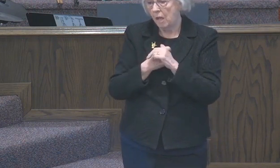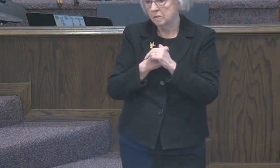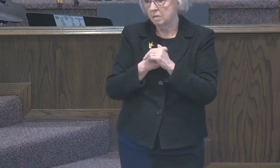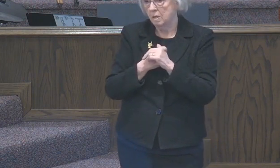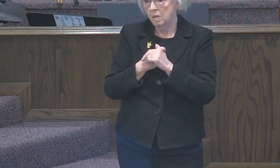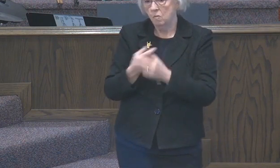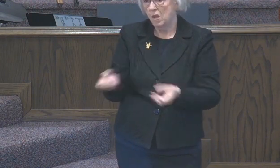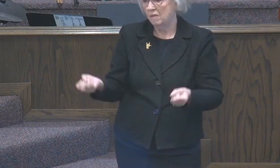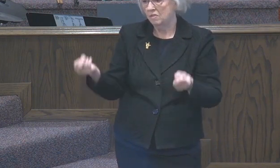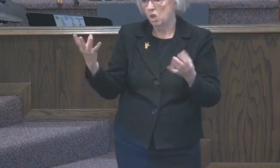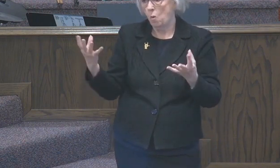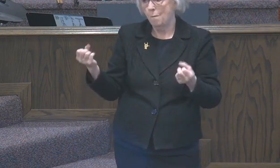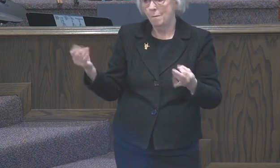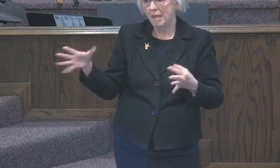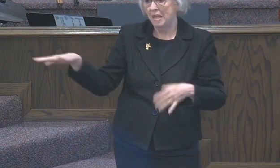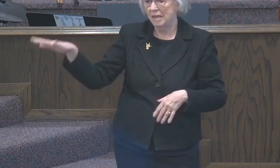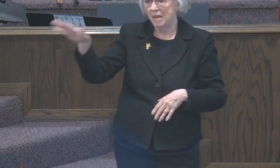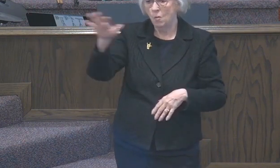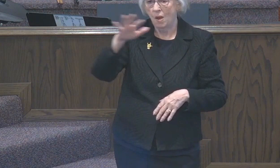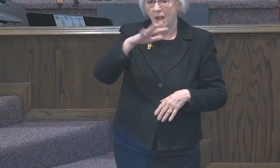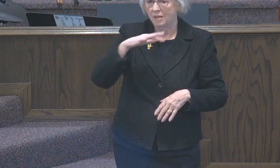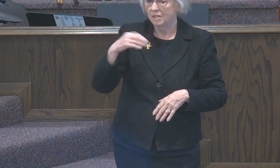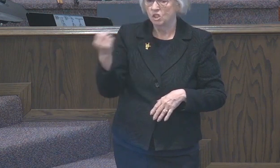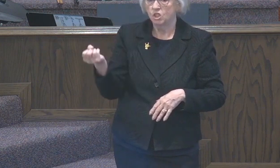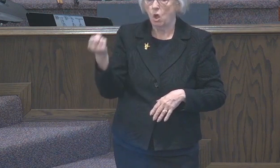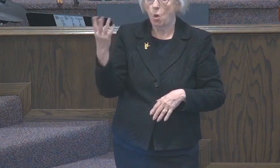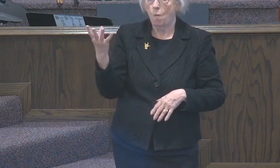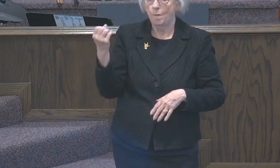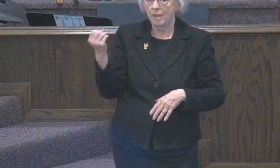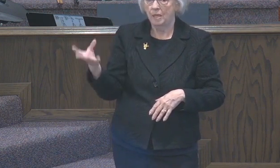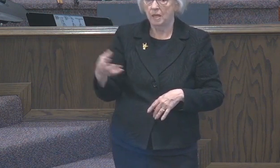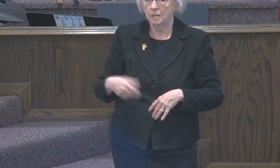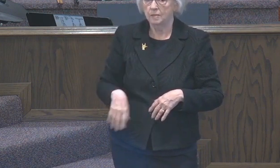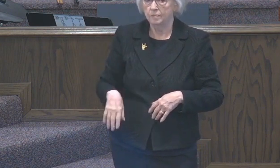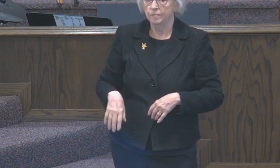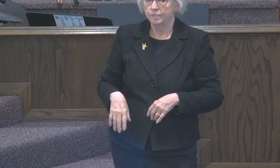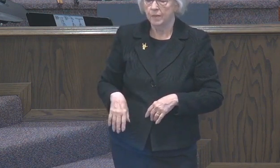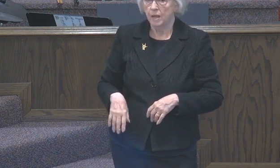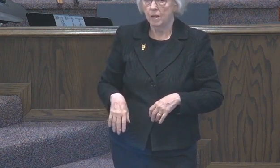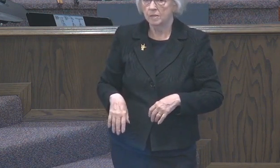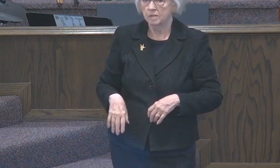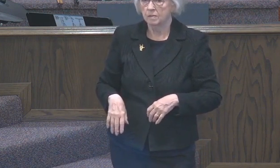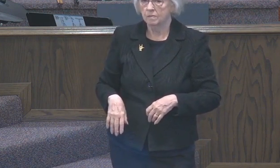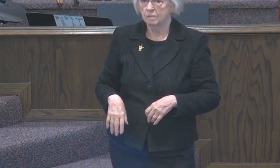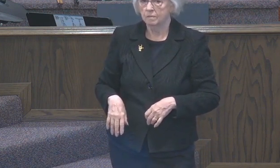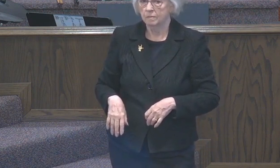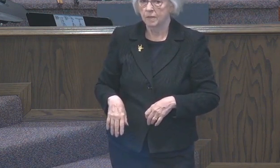Because at the end of his time here on earth, before he ascended to be the Father,